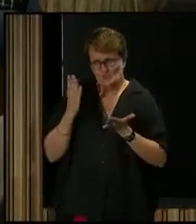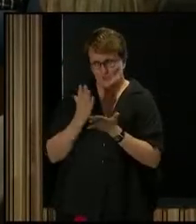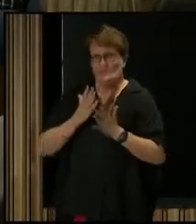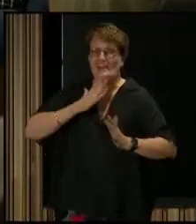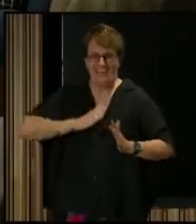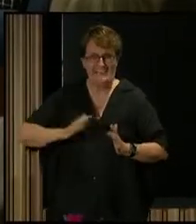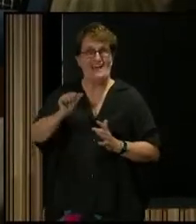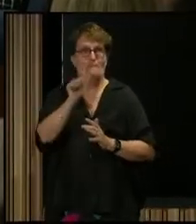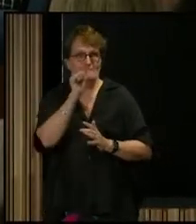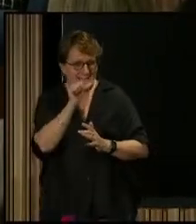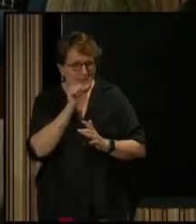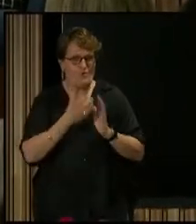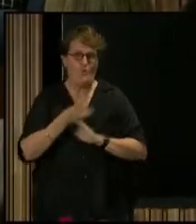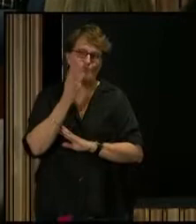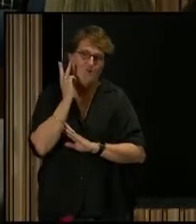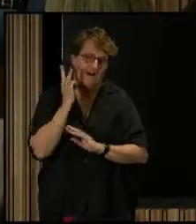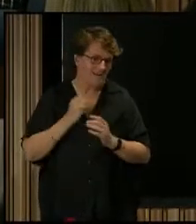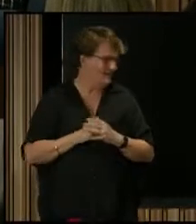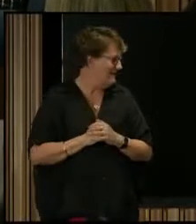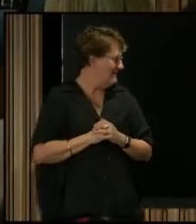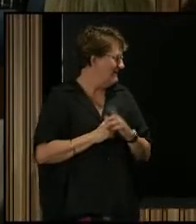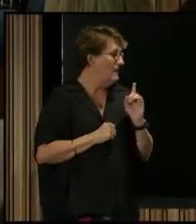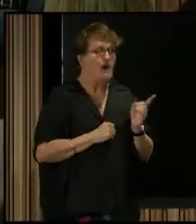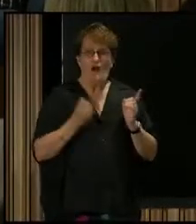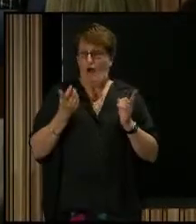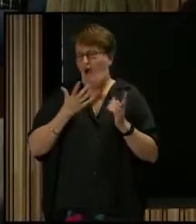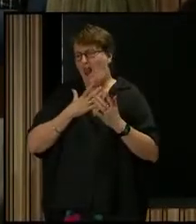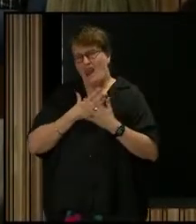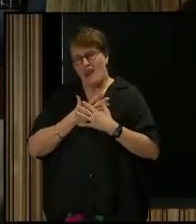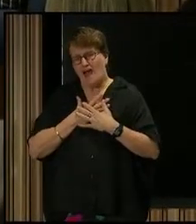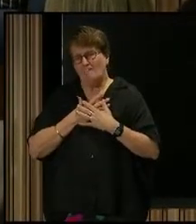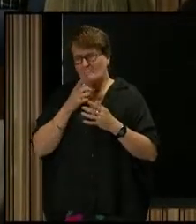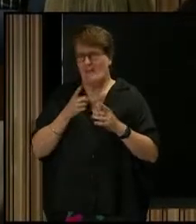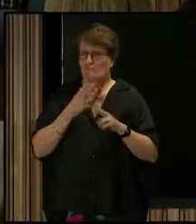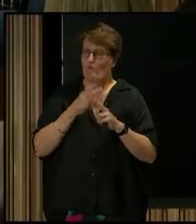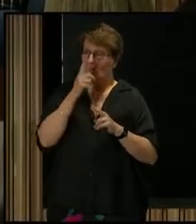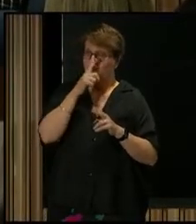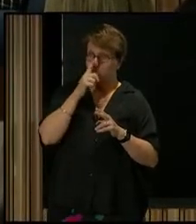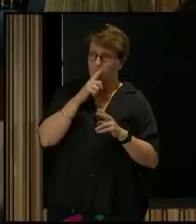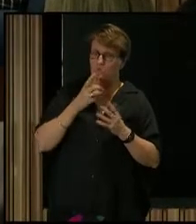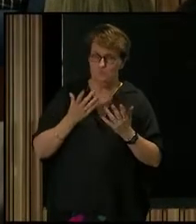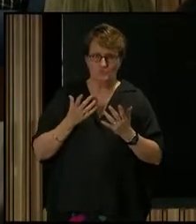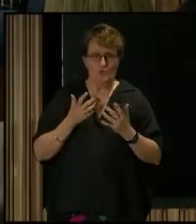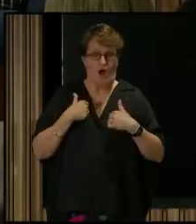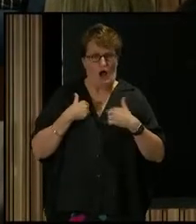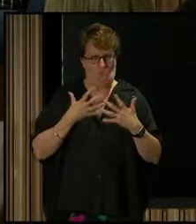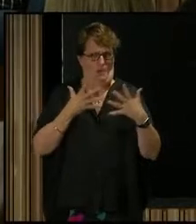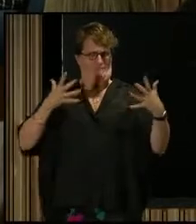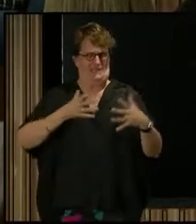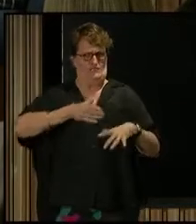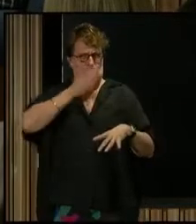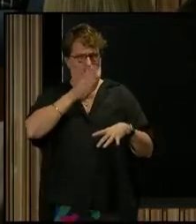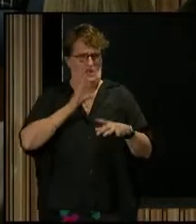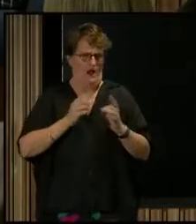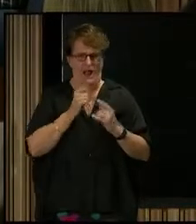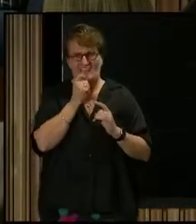beer. I mean, I do love that for people. And what... I mean, I actually am not a huge drinker. I'm